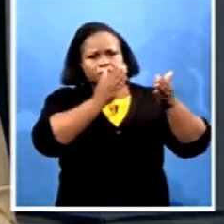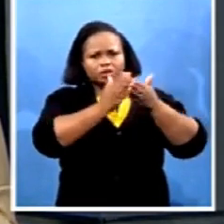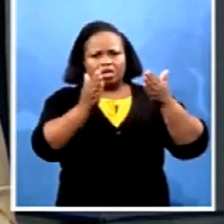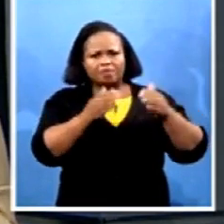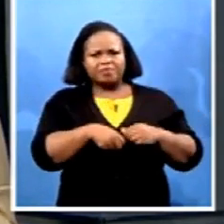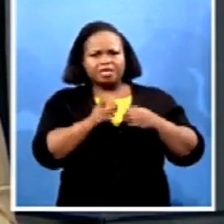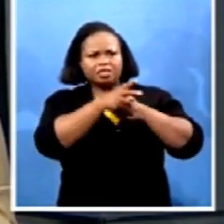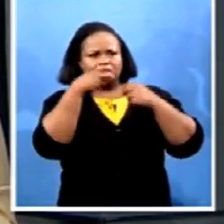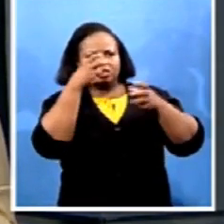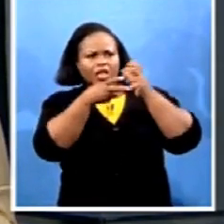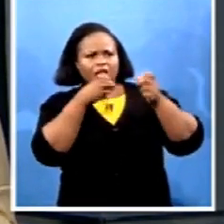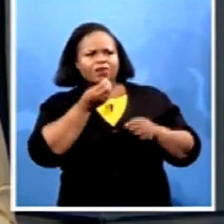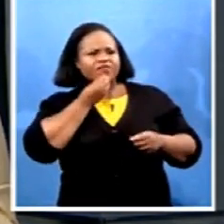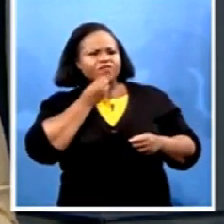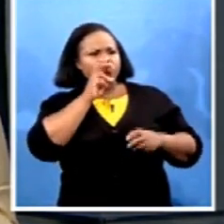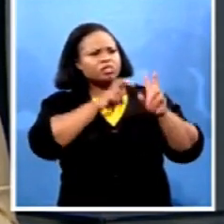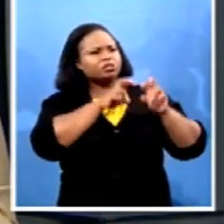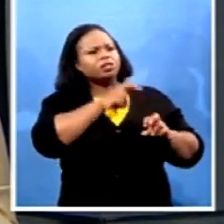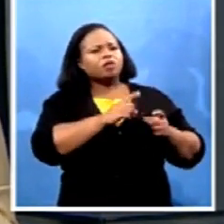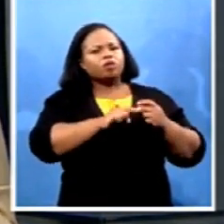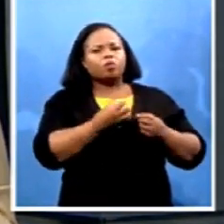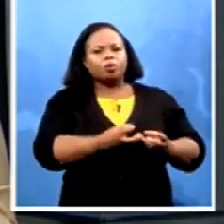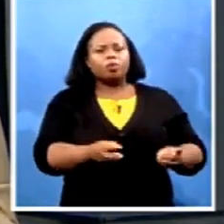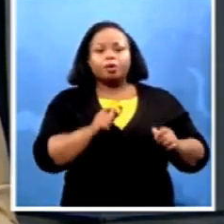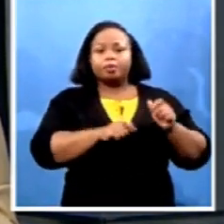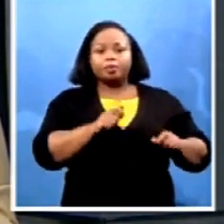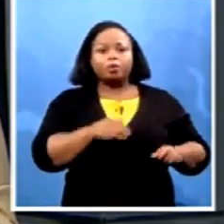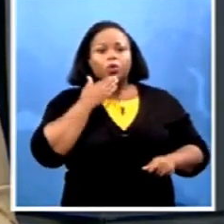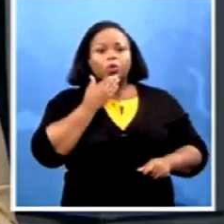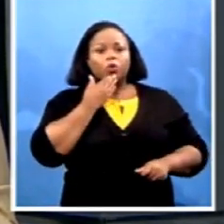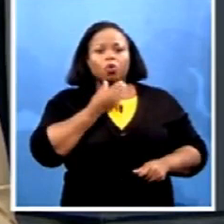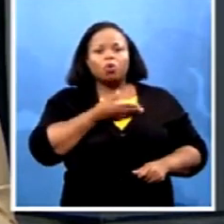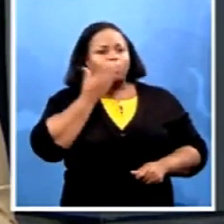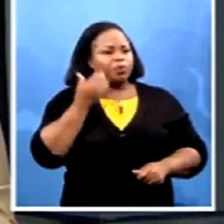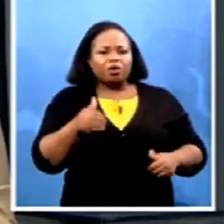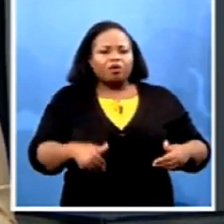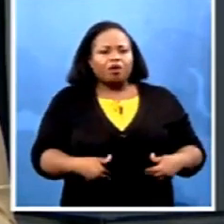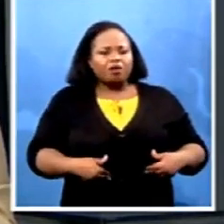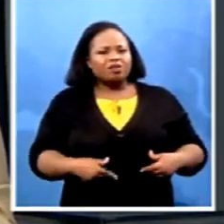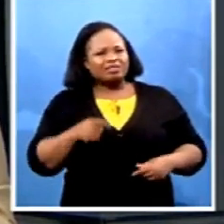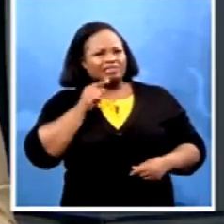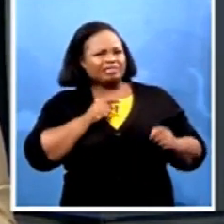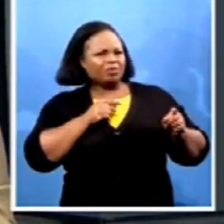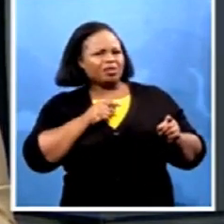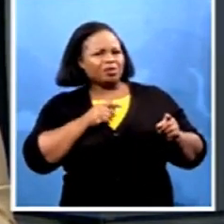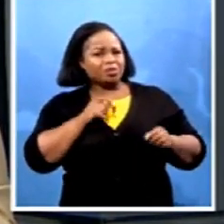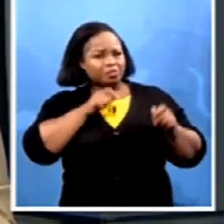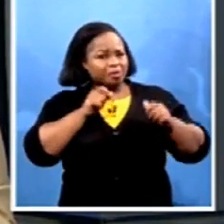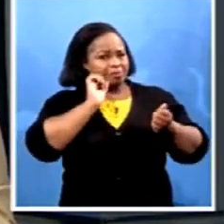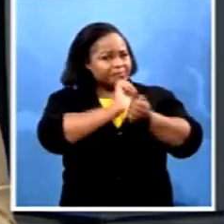poor people who are in serious need of it for their survival. Have these people been arrested? Do you know who these people